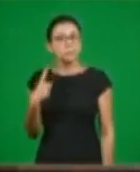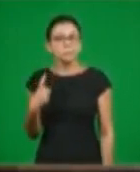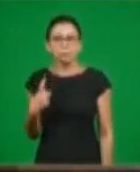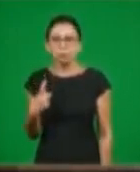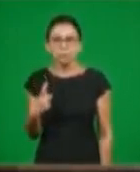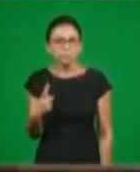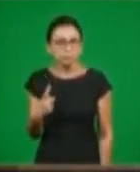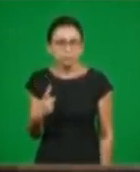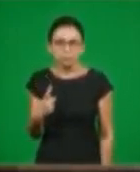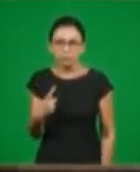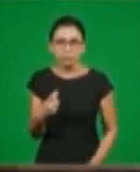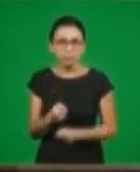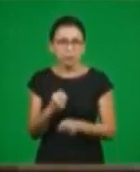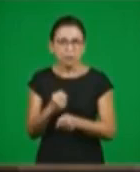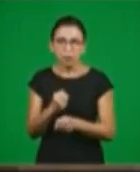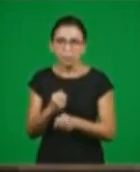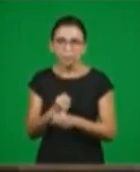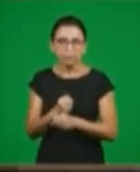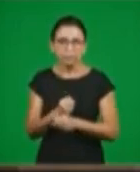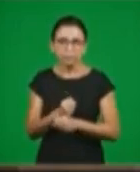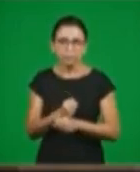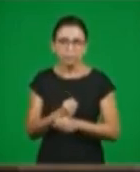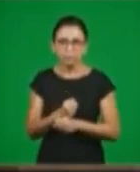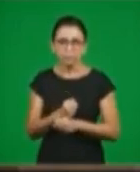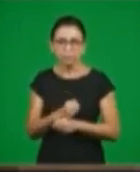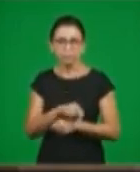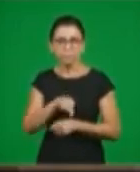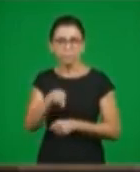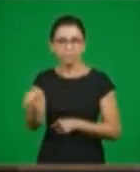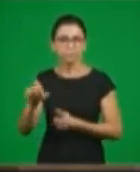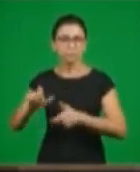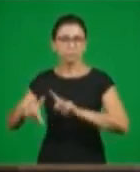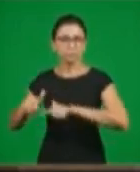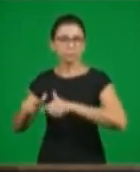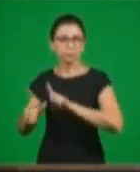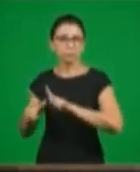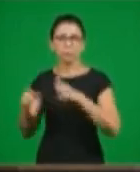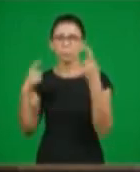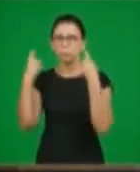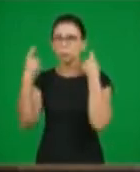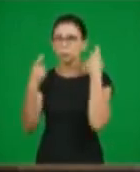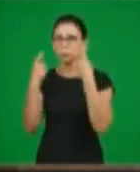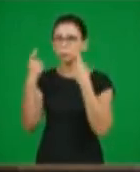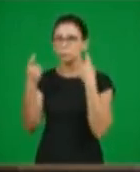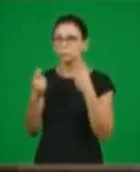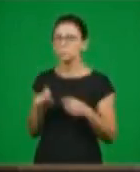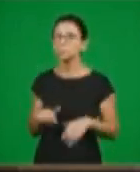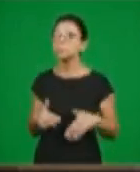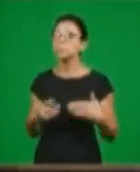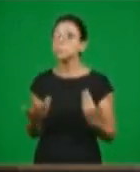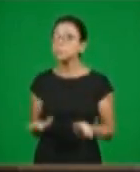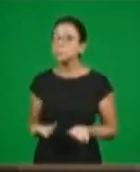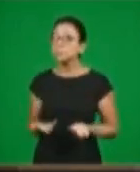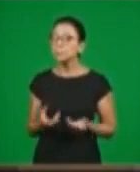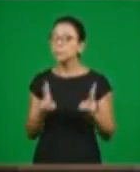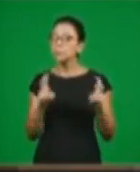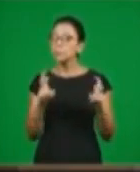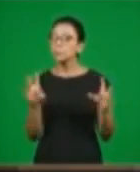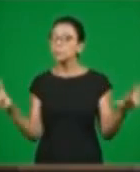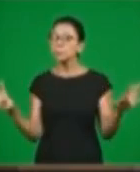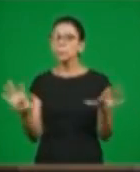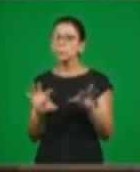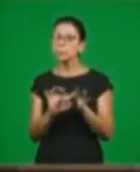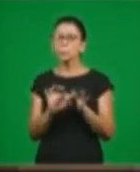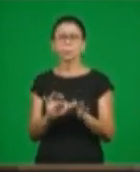interested. And one of the concerns of the brothers in Israel, it was one of the subject.